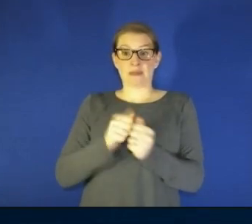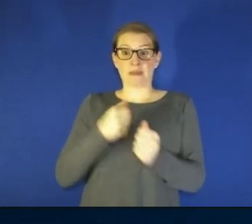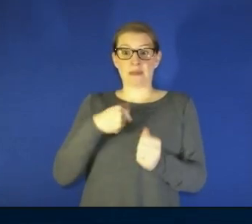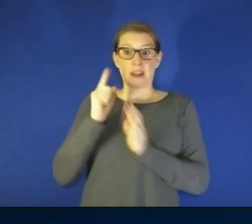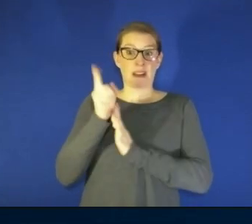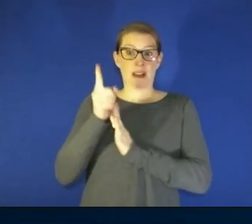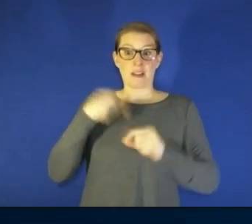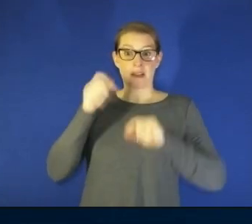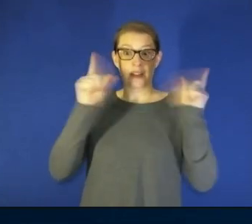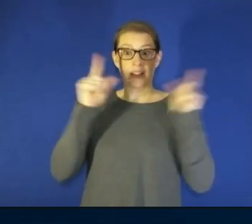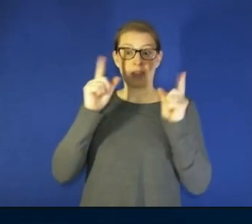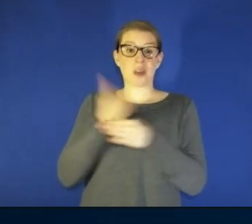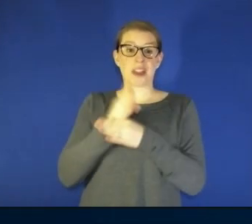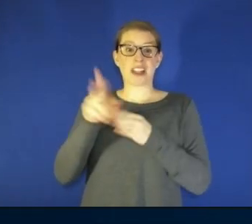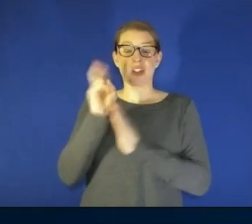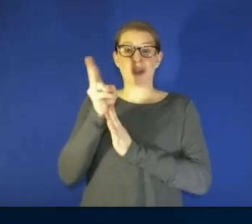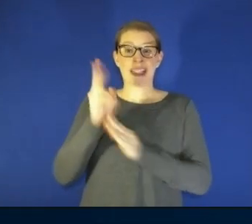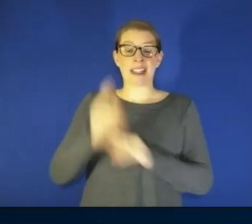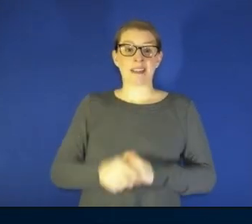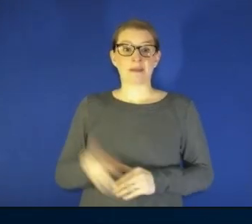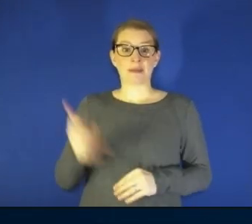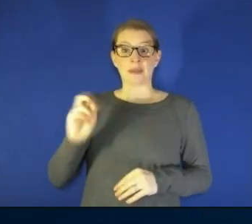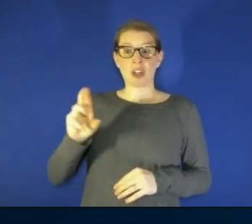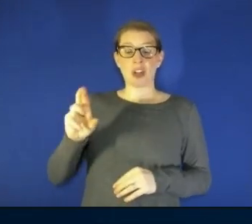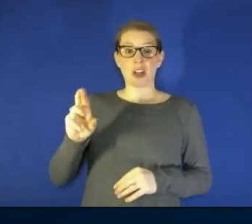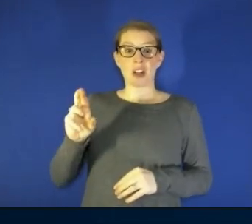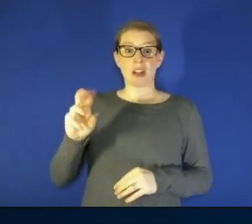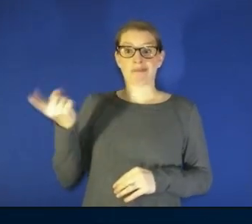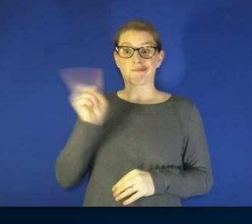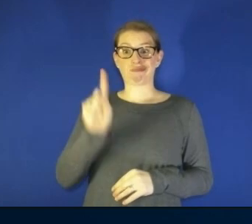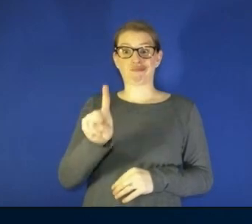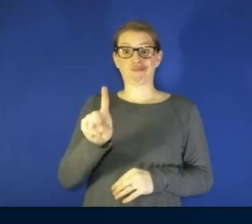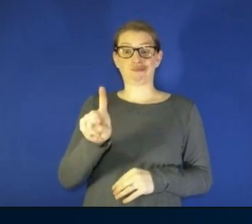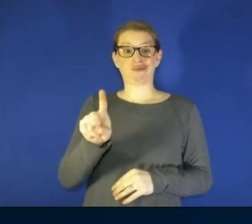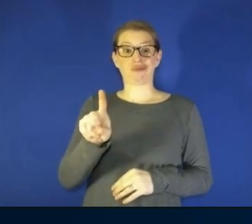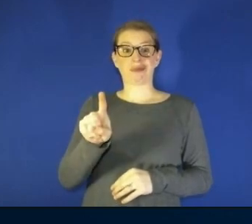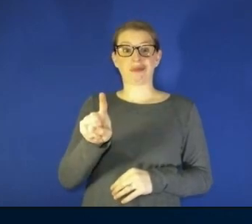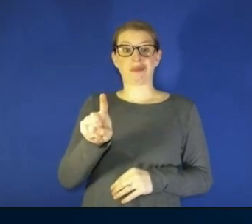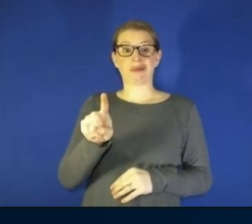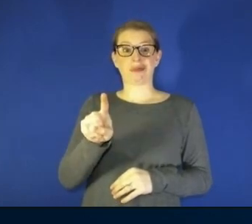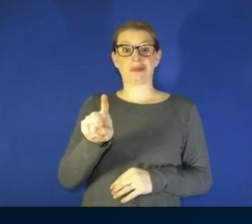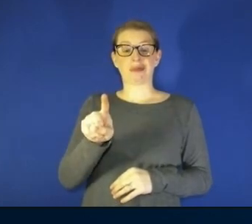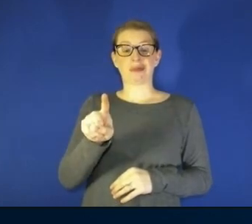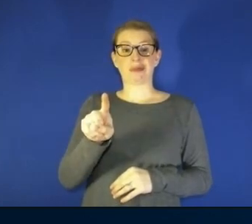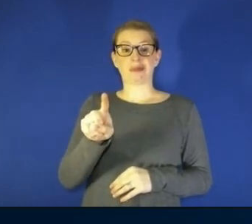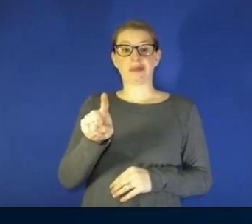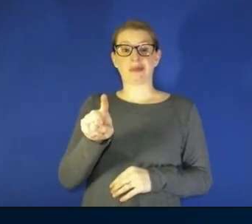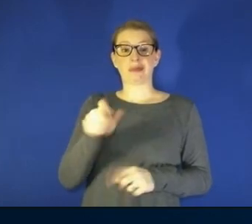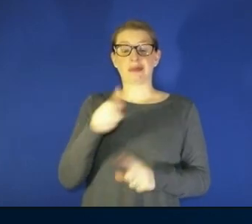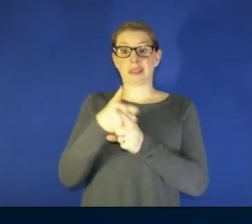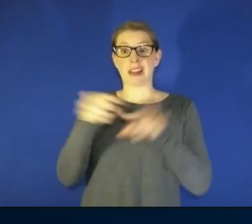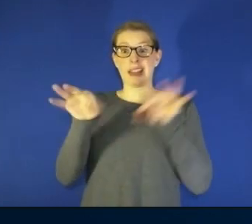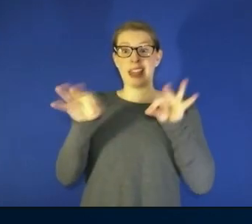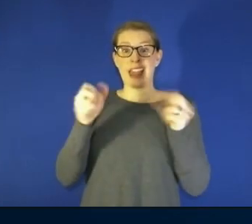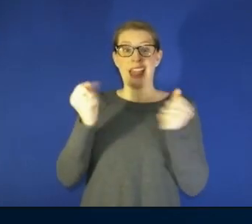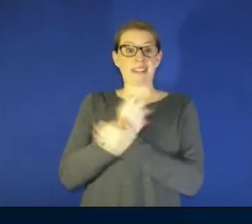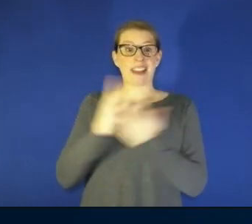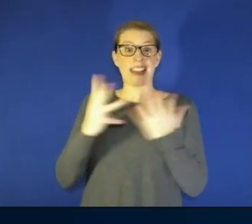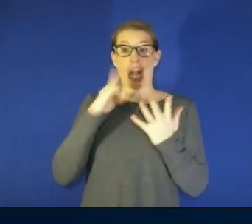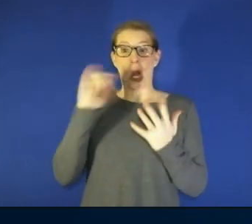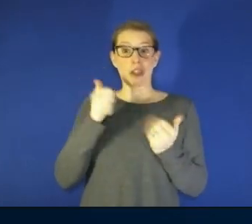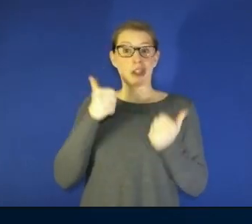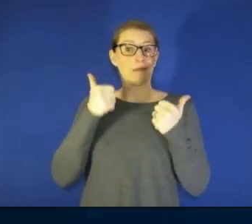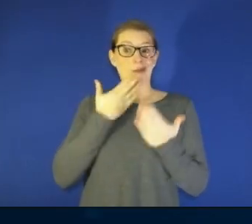2 minutes, Dr. Rastogi was back to tell me that everything looked good.